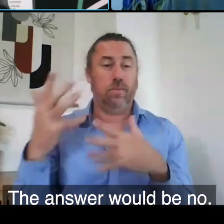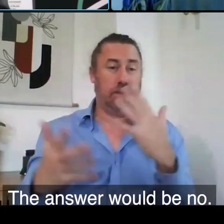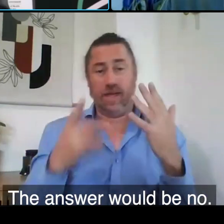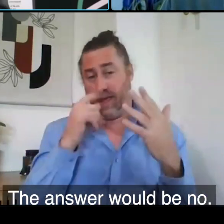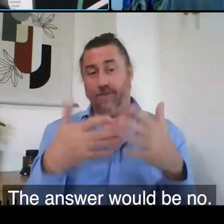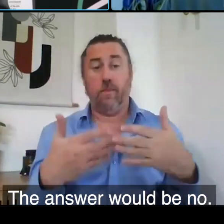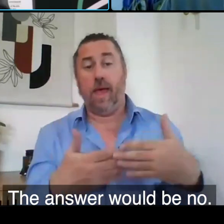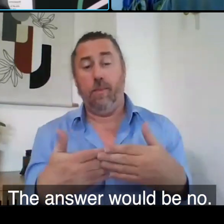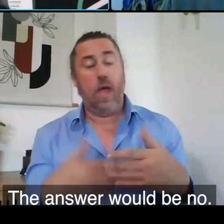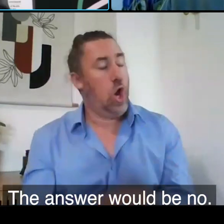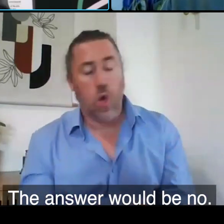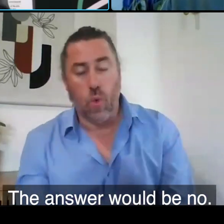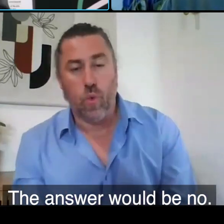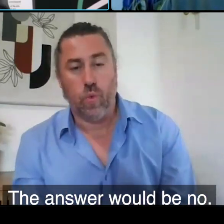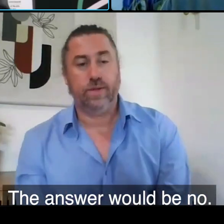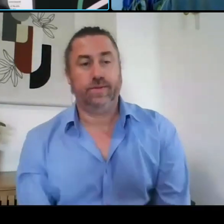infants, the answer would be no.